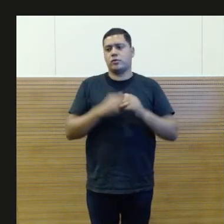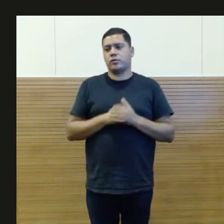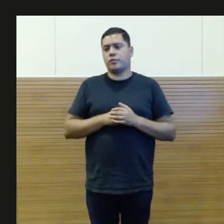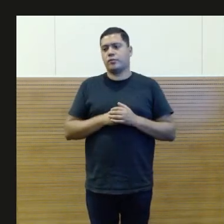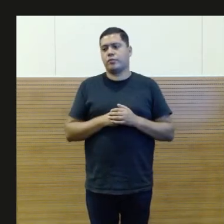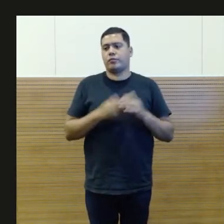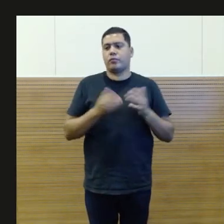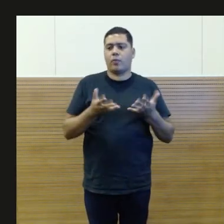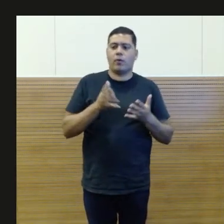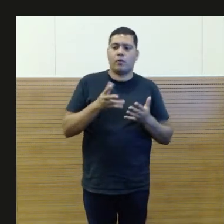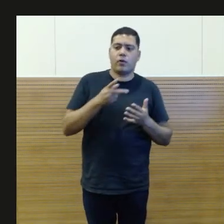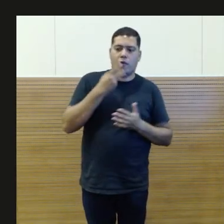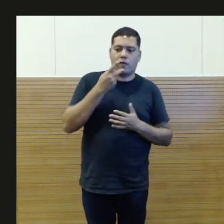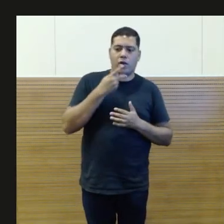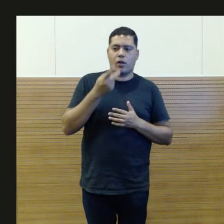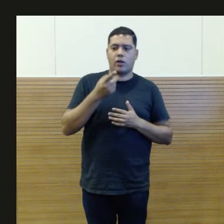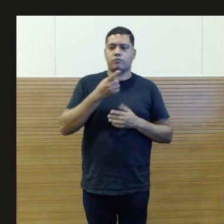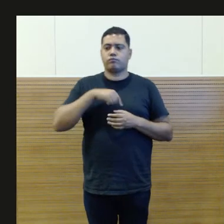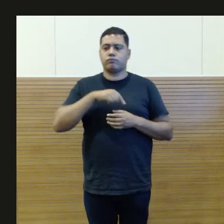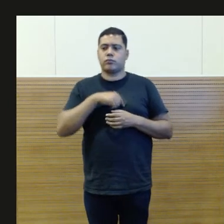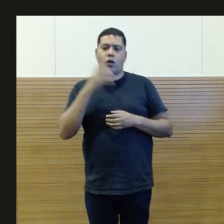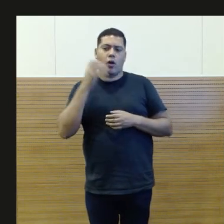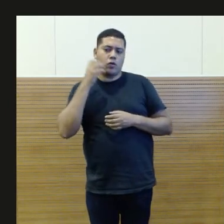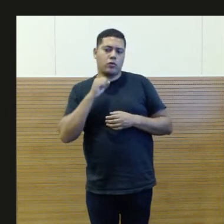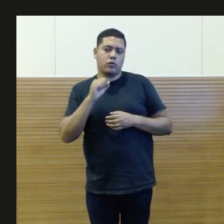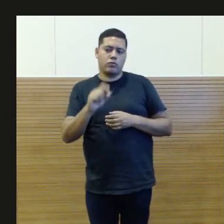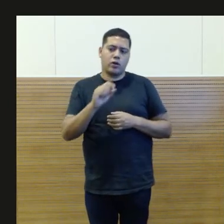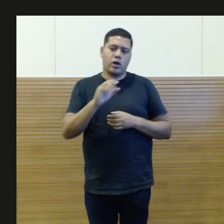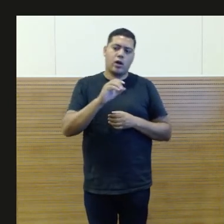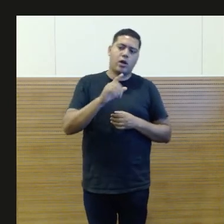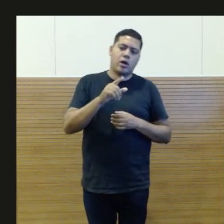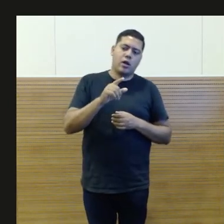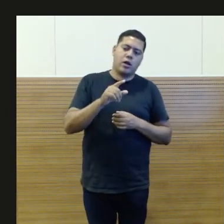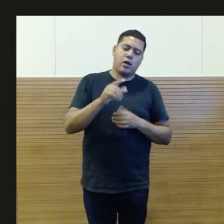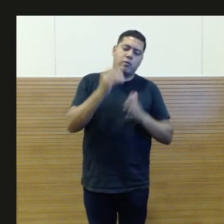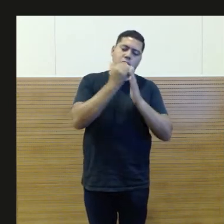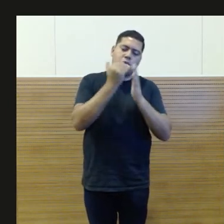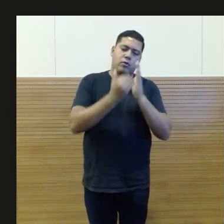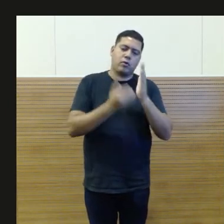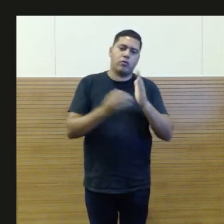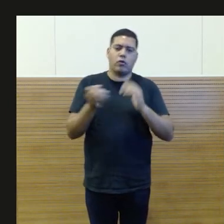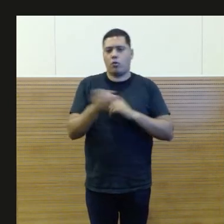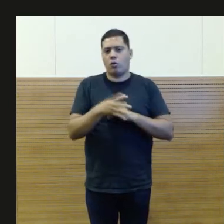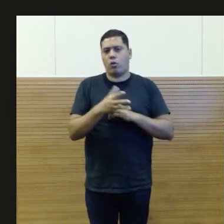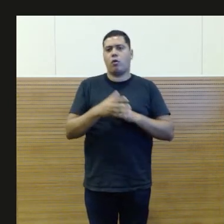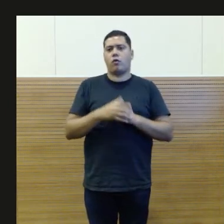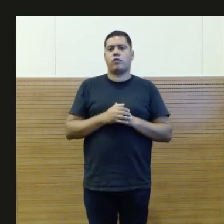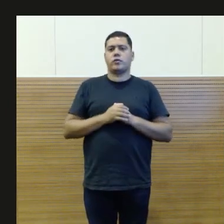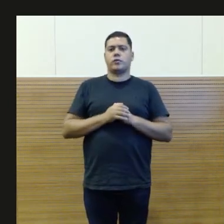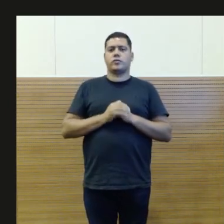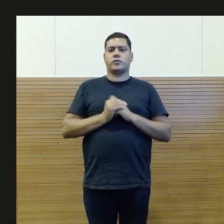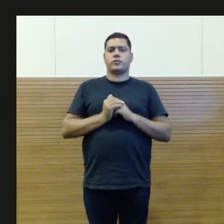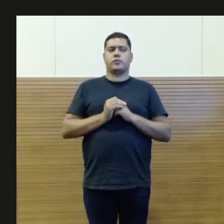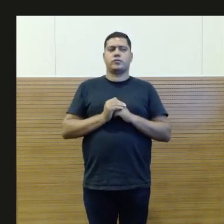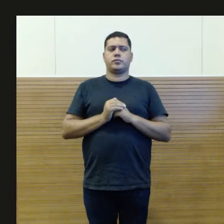by educational professionals as well. And we have an online platform said Health Brazil that